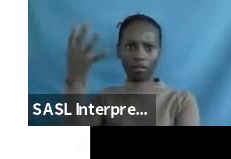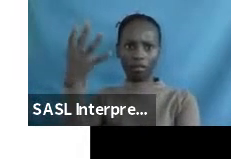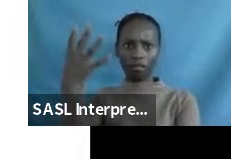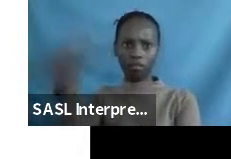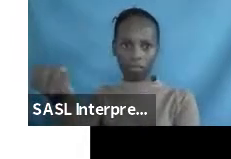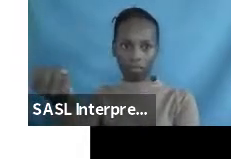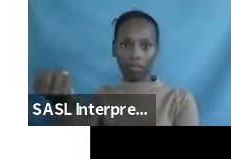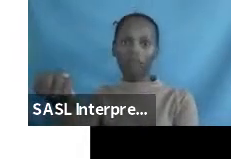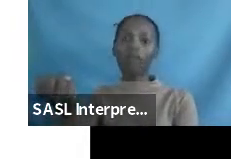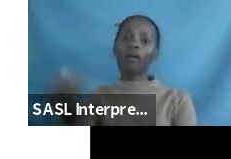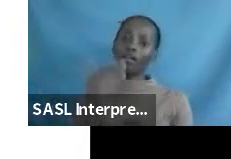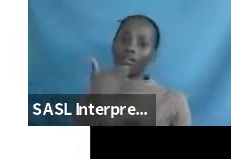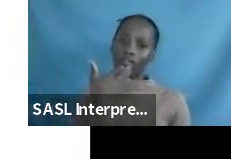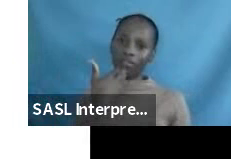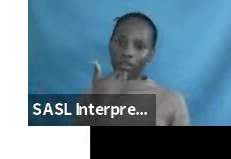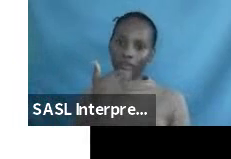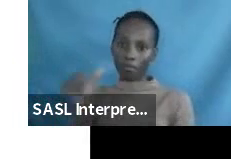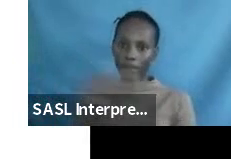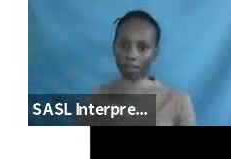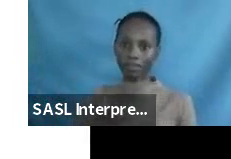deliberate,